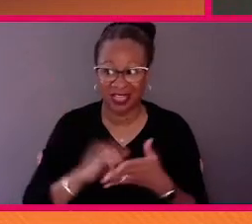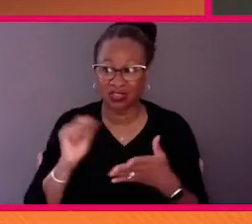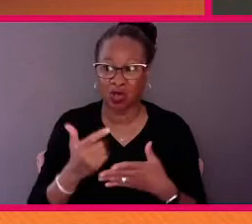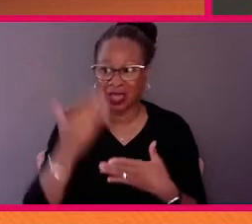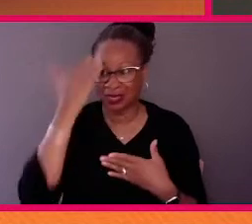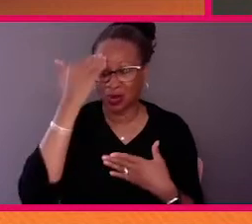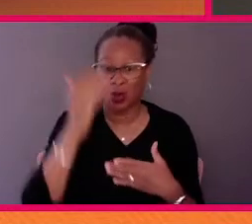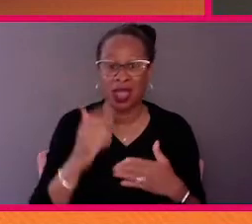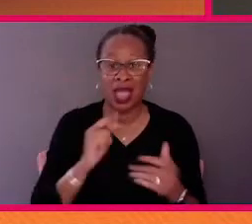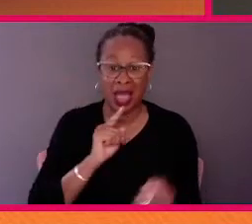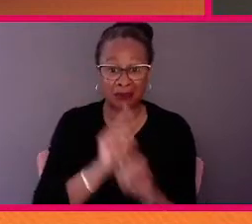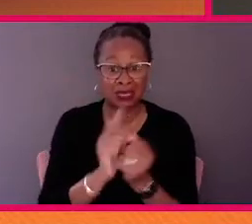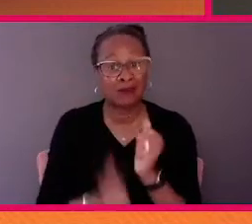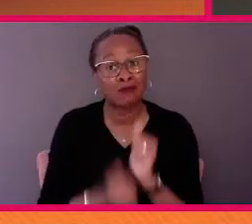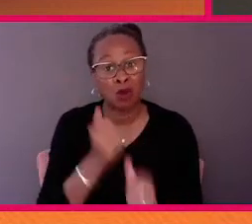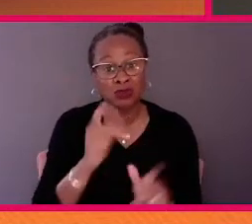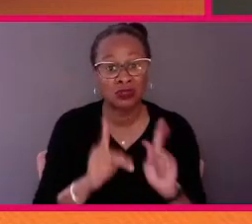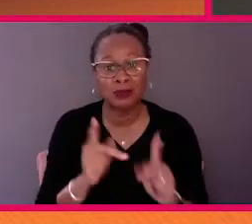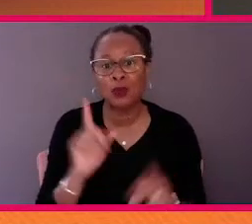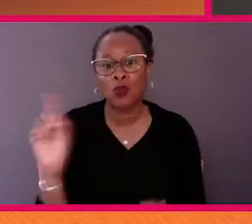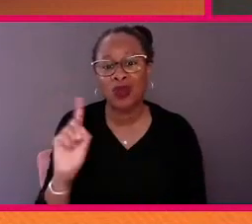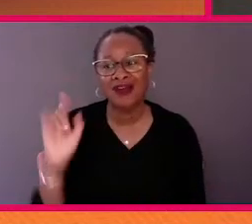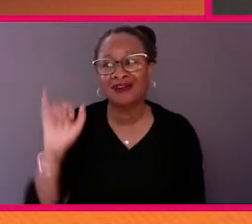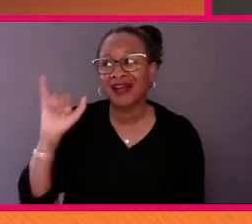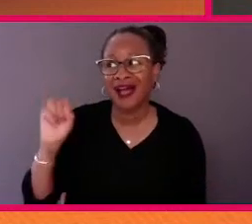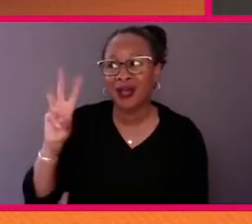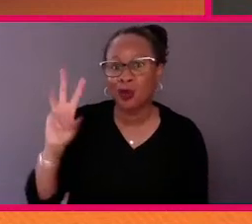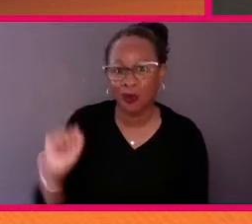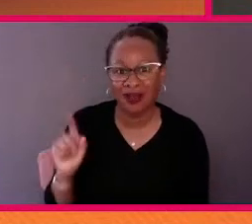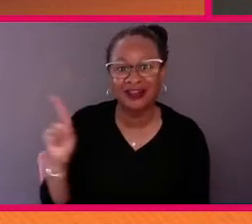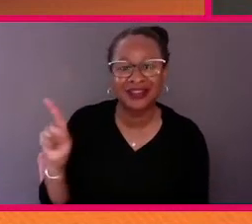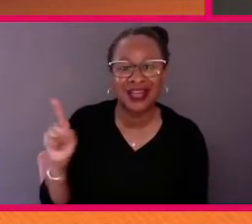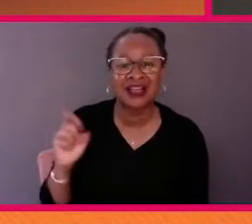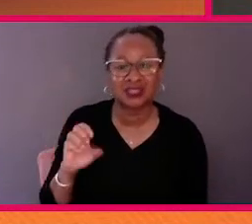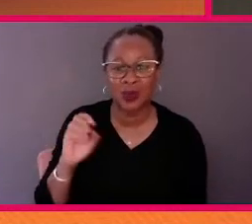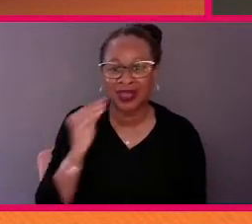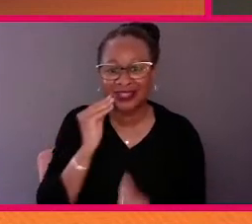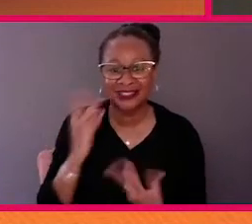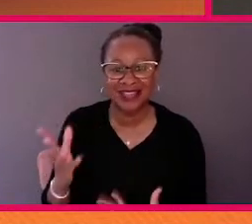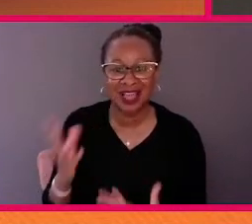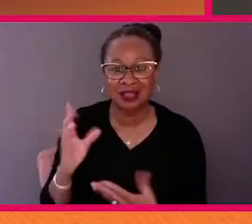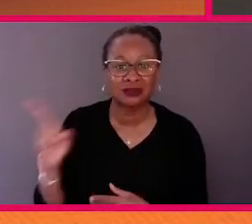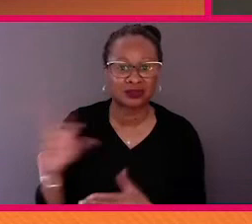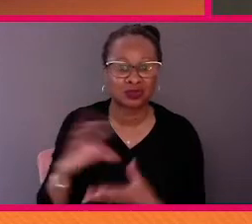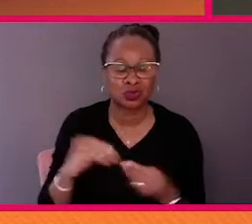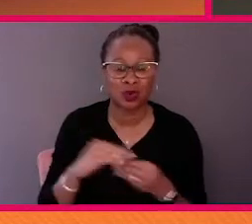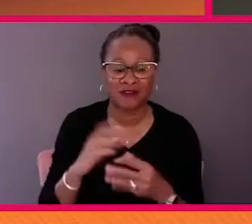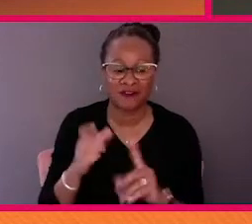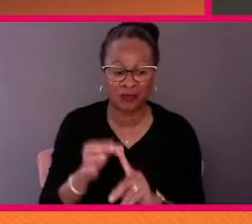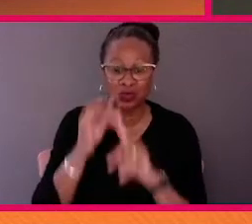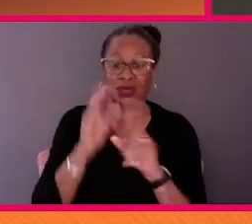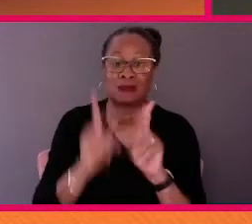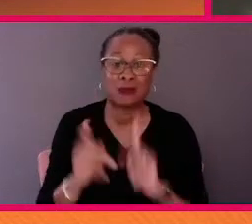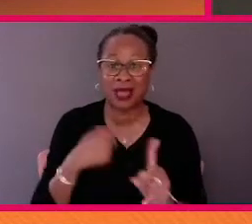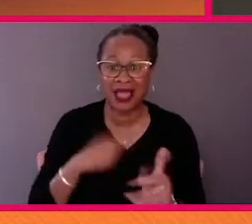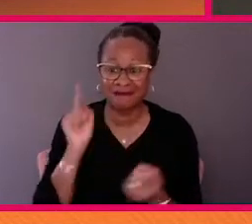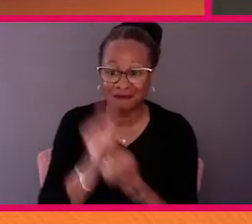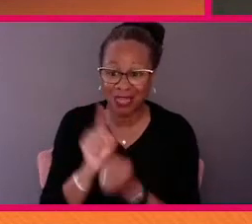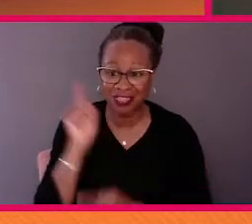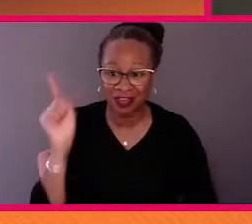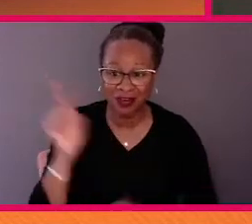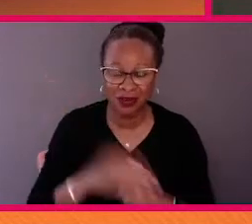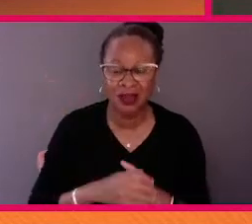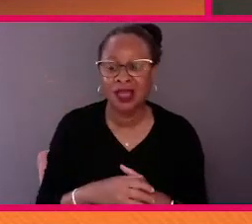the people in Iowa, so I can tell a story from the people that I met. And I think they are, you know, that group